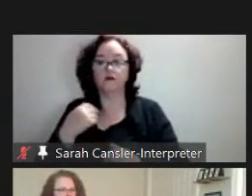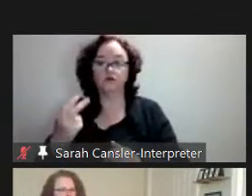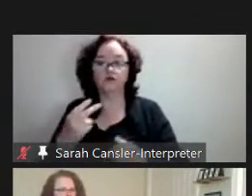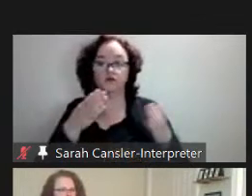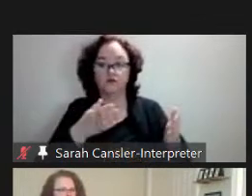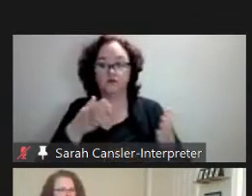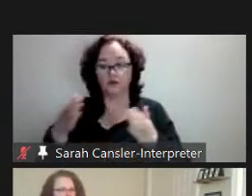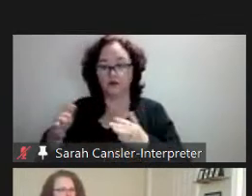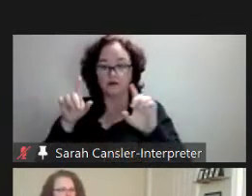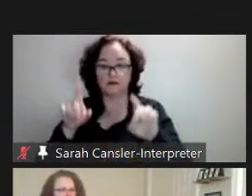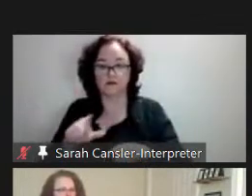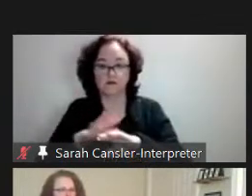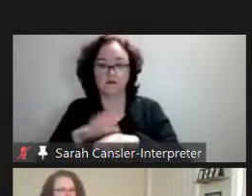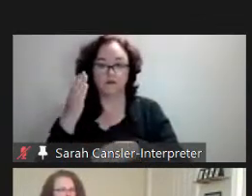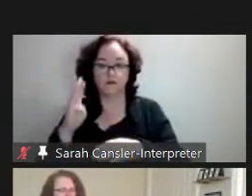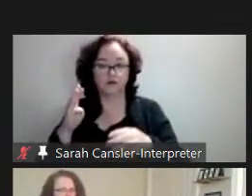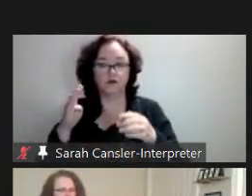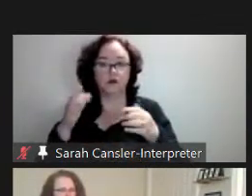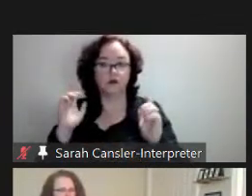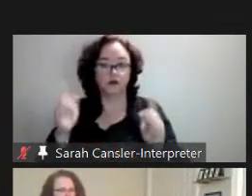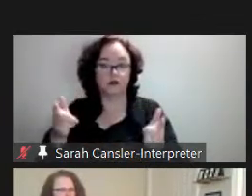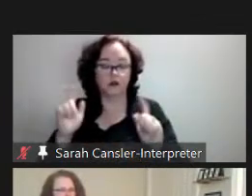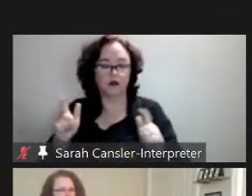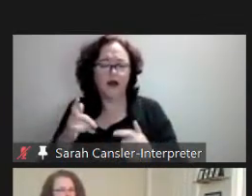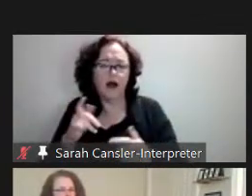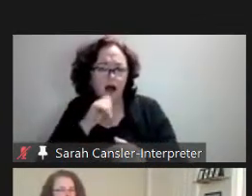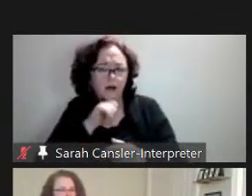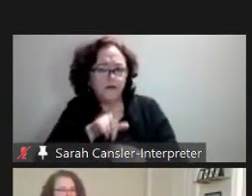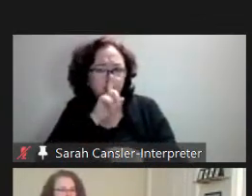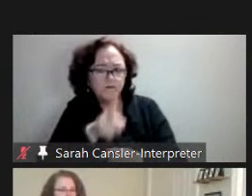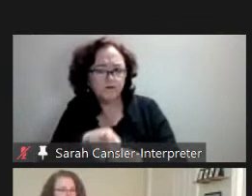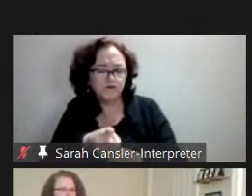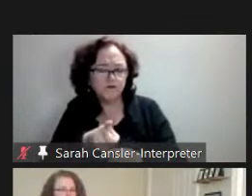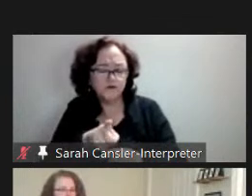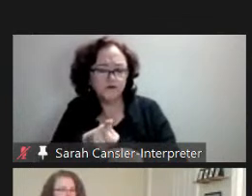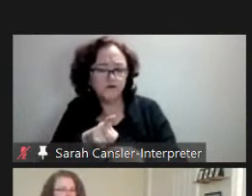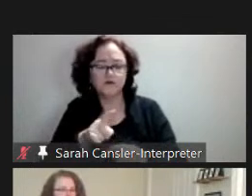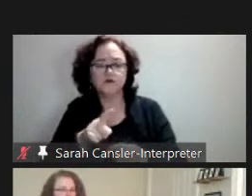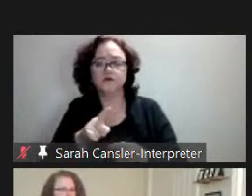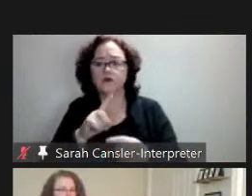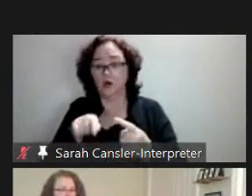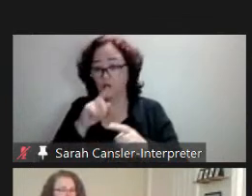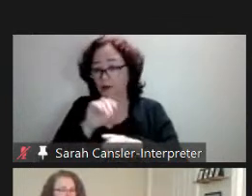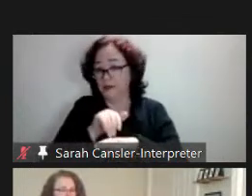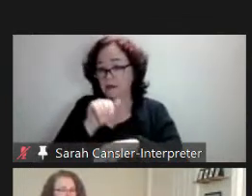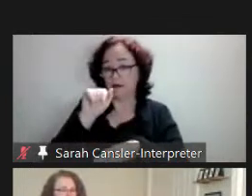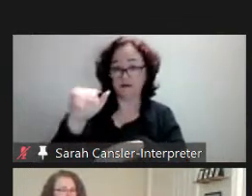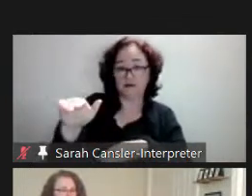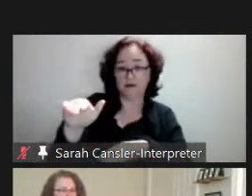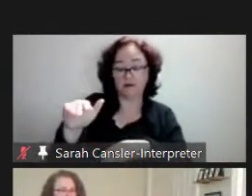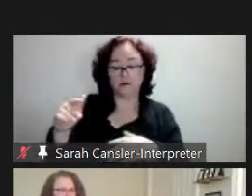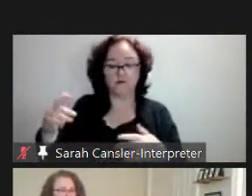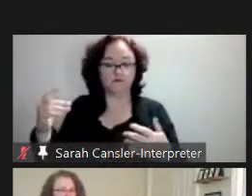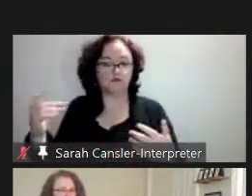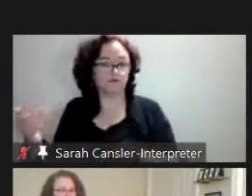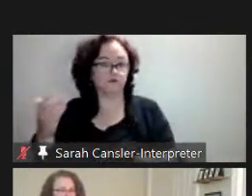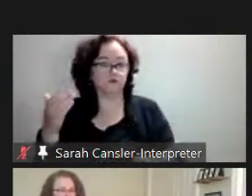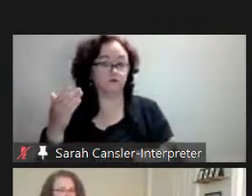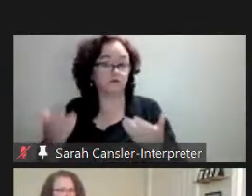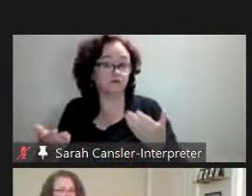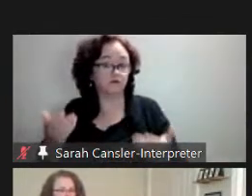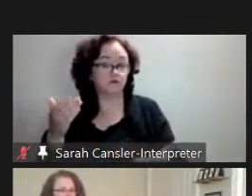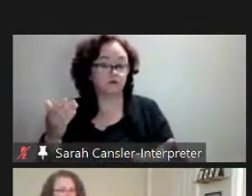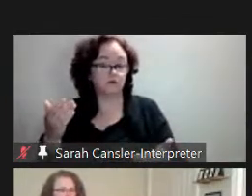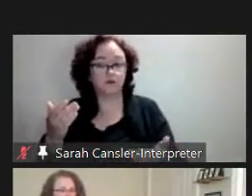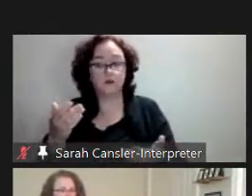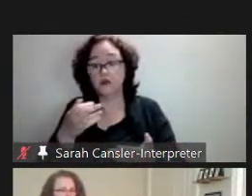line. I'm not exactly sure when we're gonna send those out to the blue line, but it might be in the next coming few